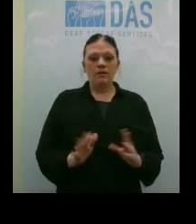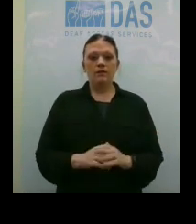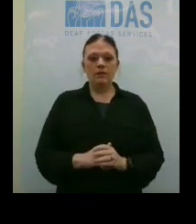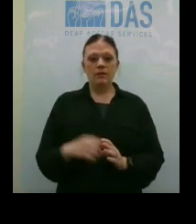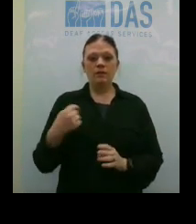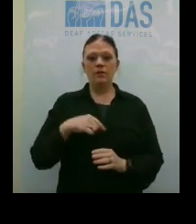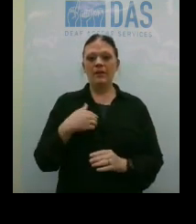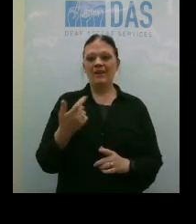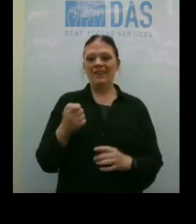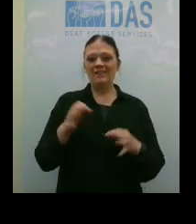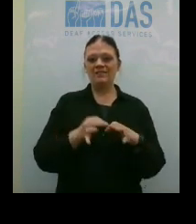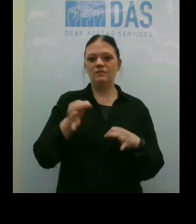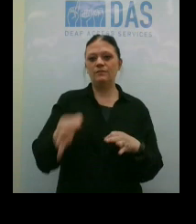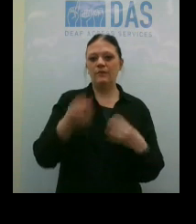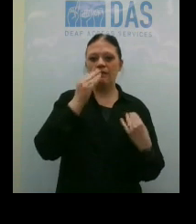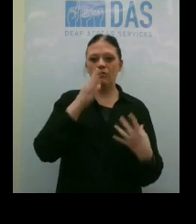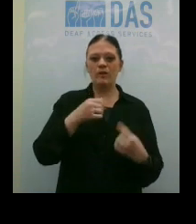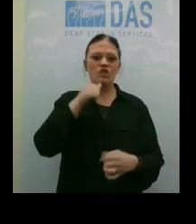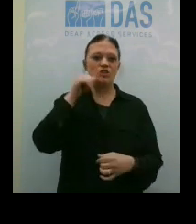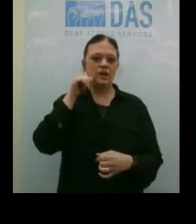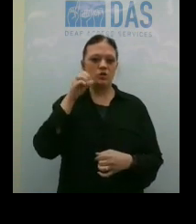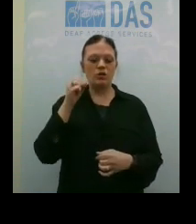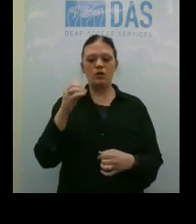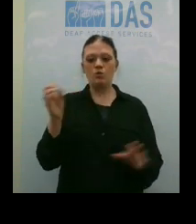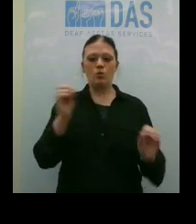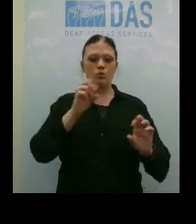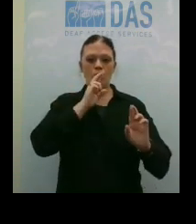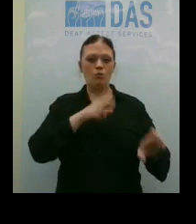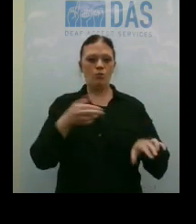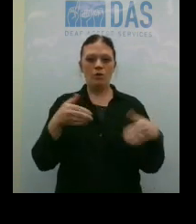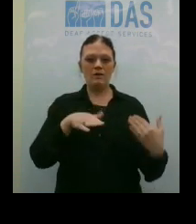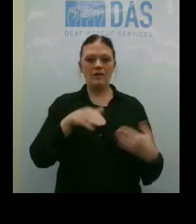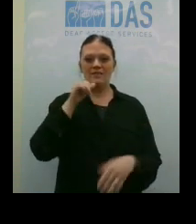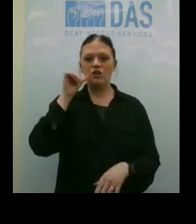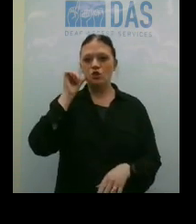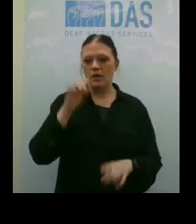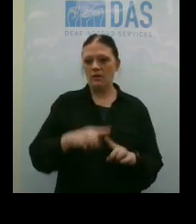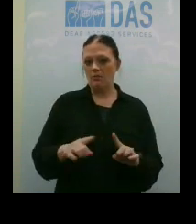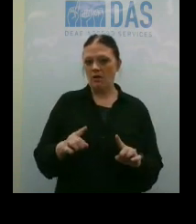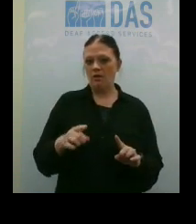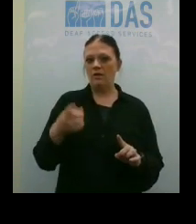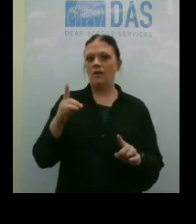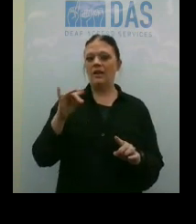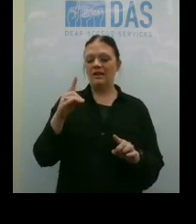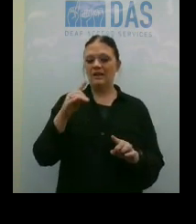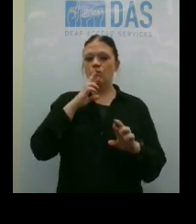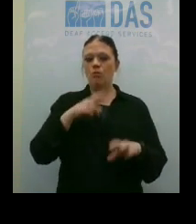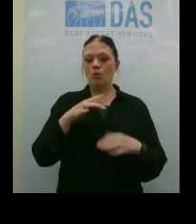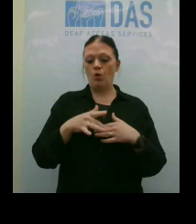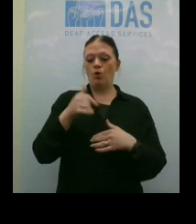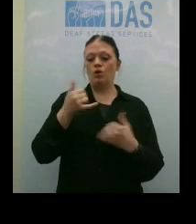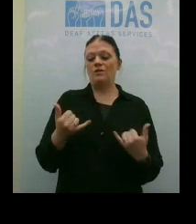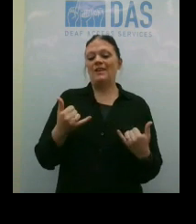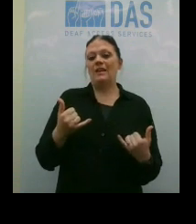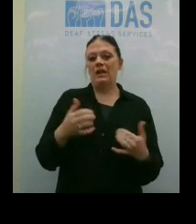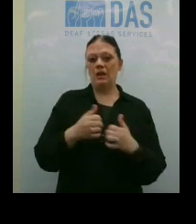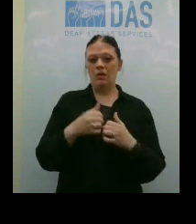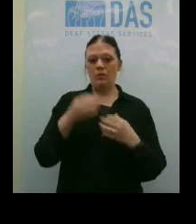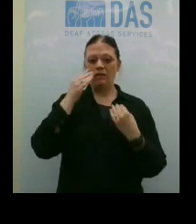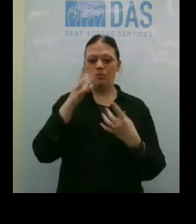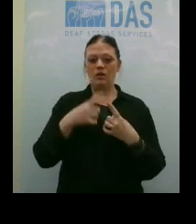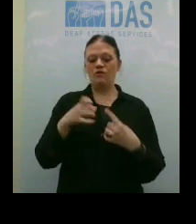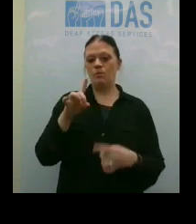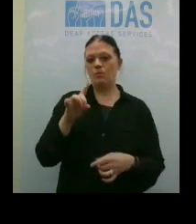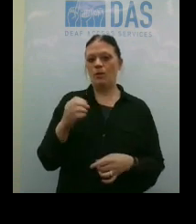had a little delay in getting information yesterday, so we didn't report on deaths yesterday, but I did report earlier today with information from the Department of